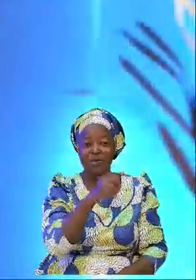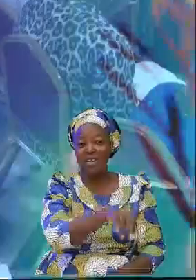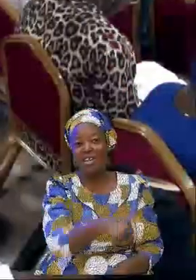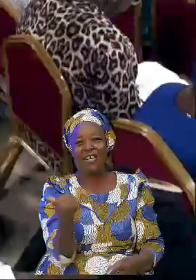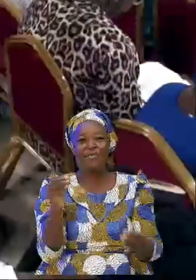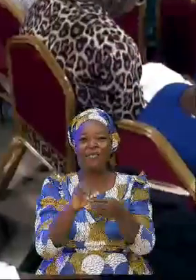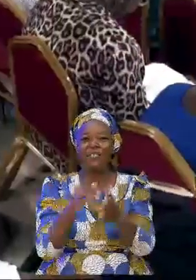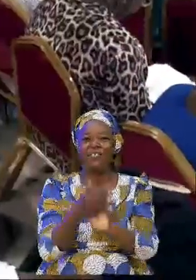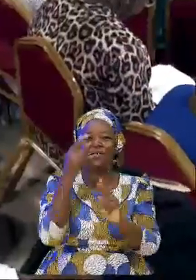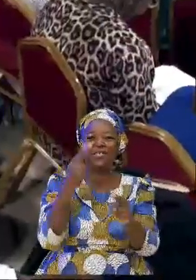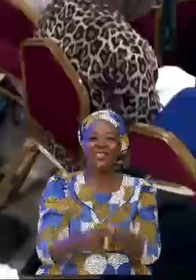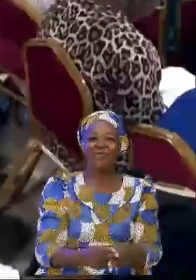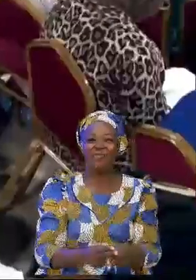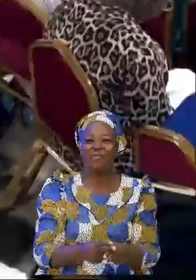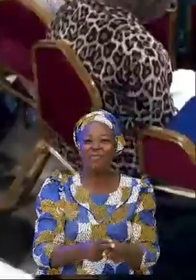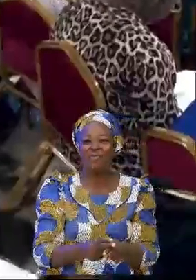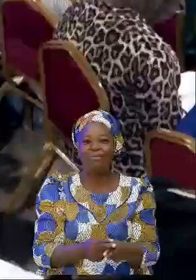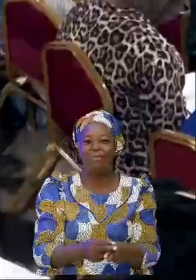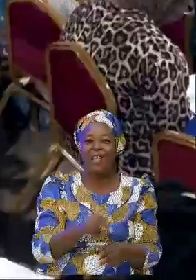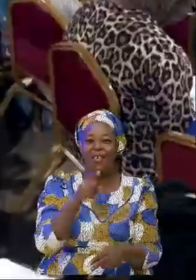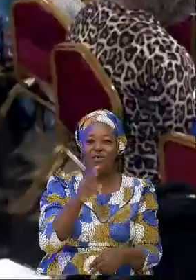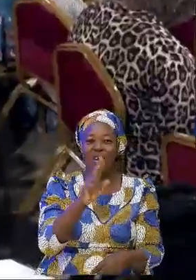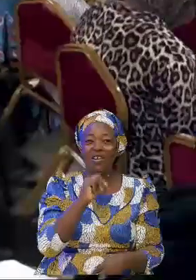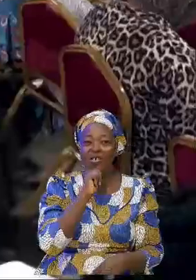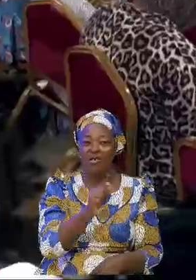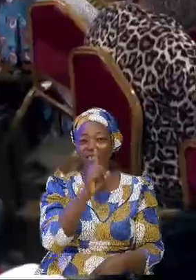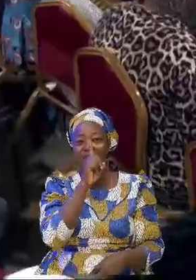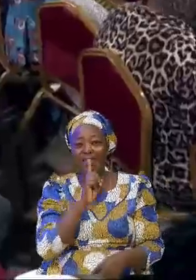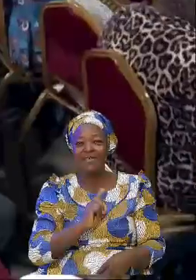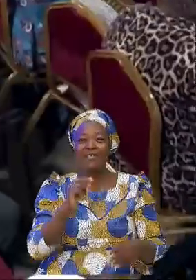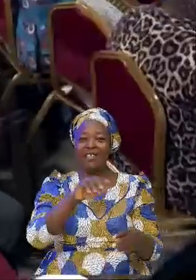thee. You are not alone anymore.